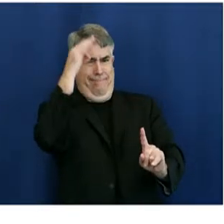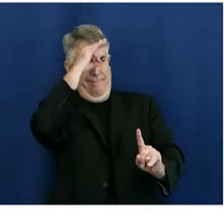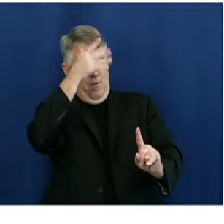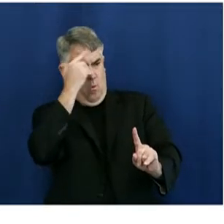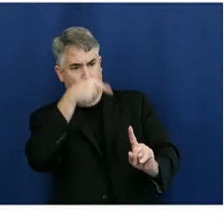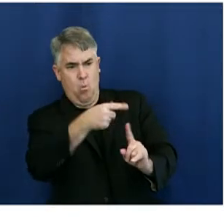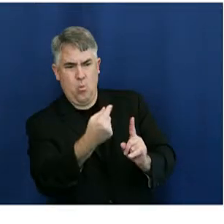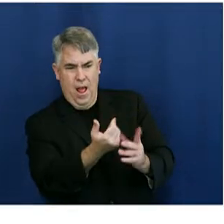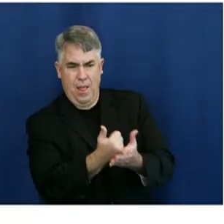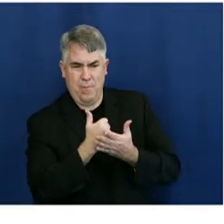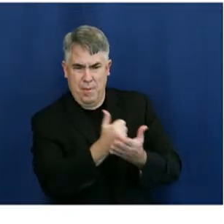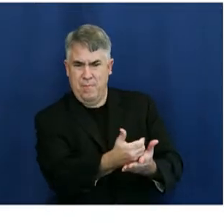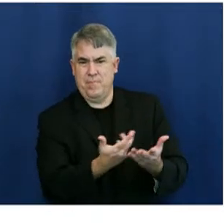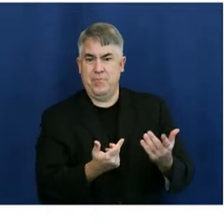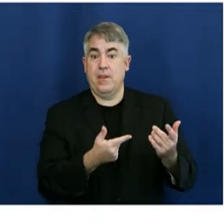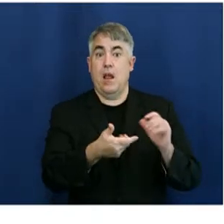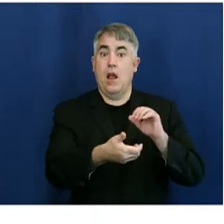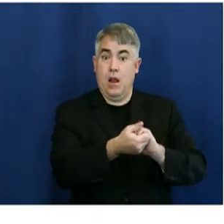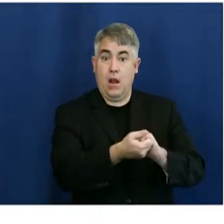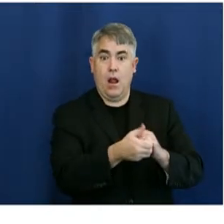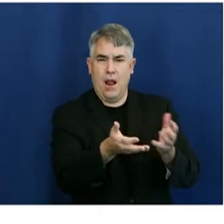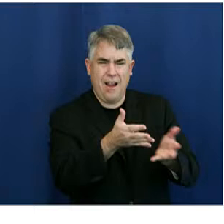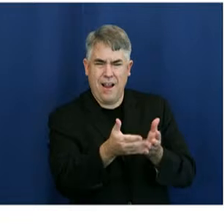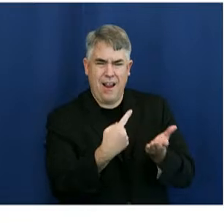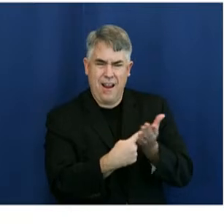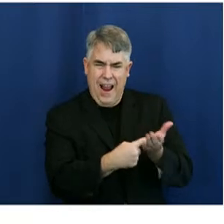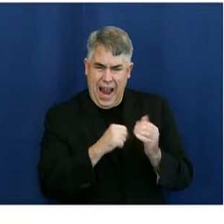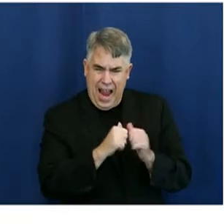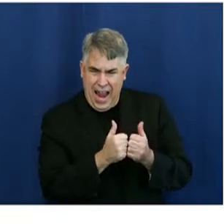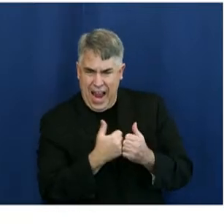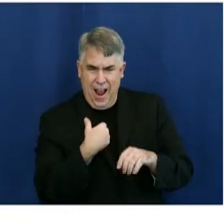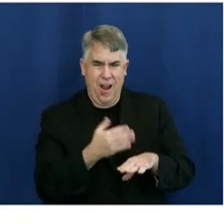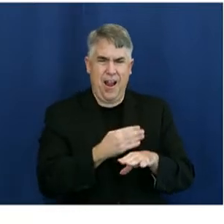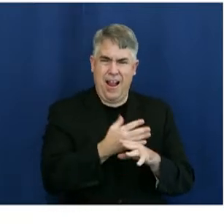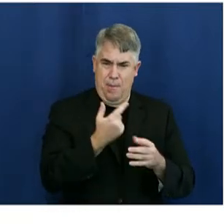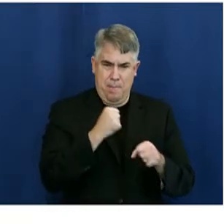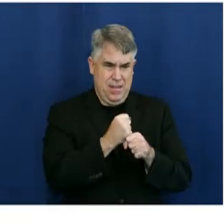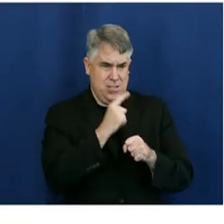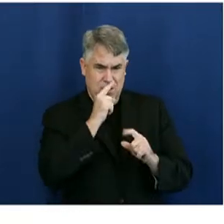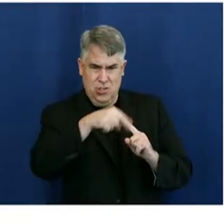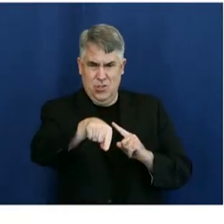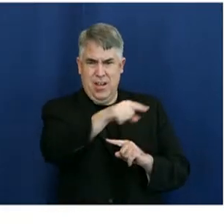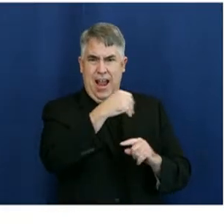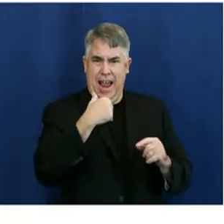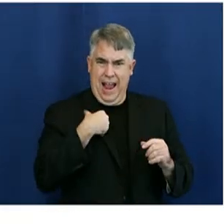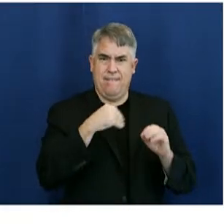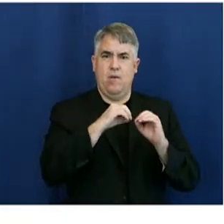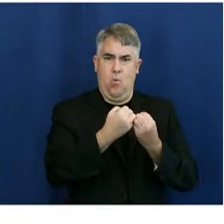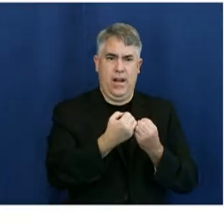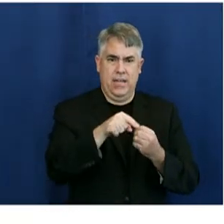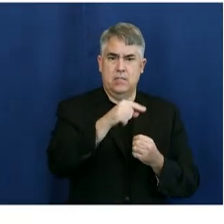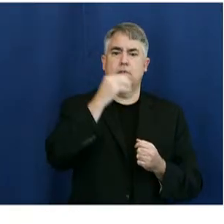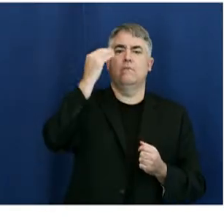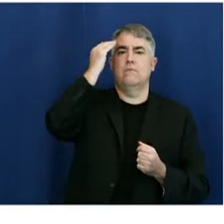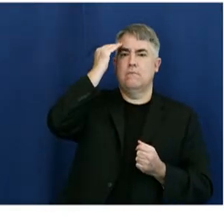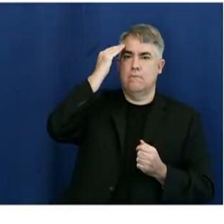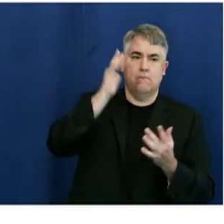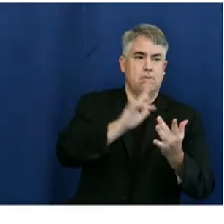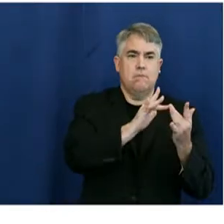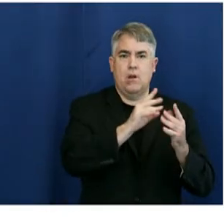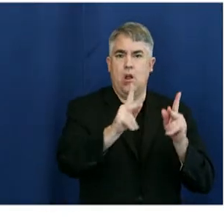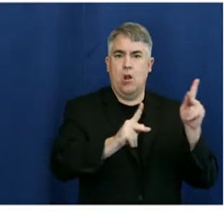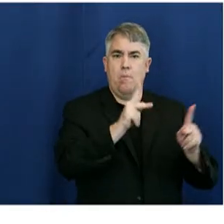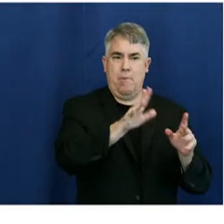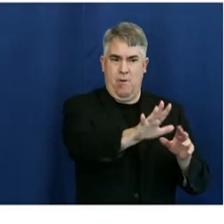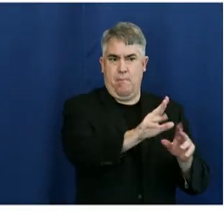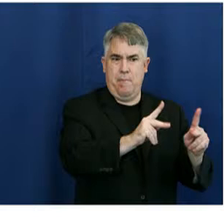invest with these partners to make sure that these organizations that are working closely with the community have the resources that they need